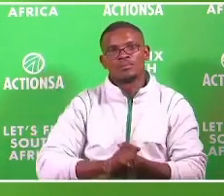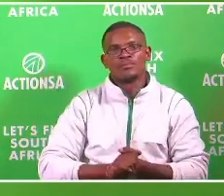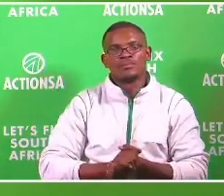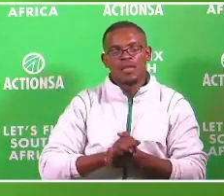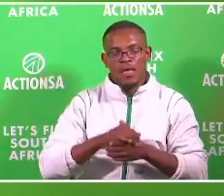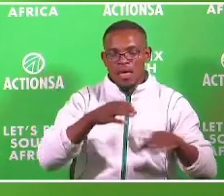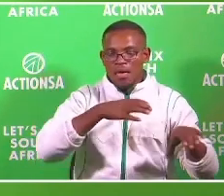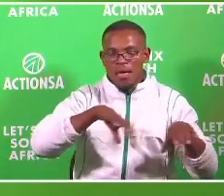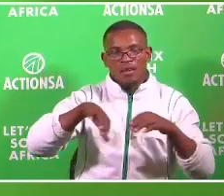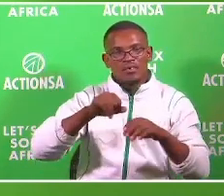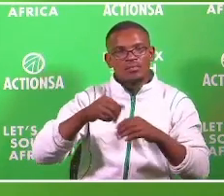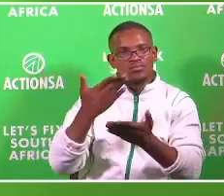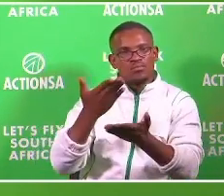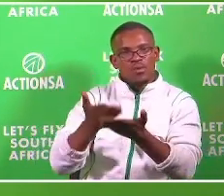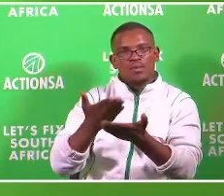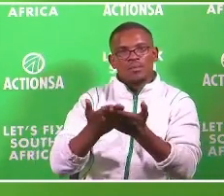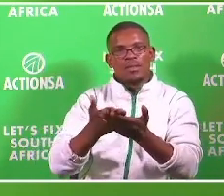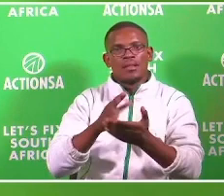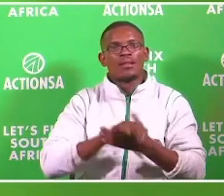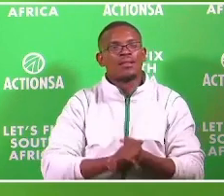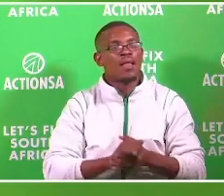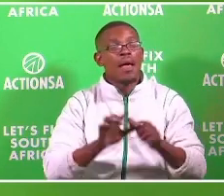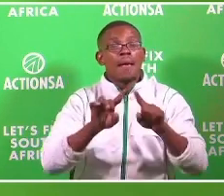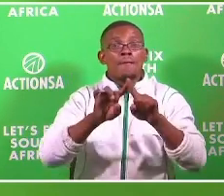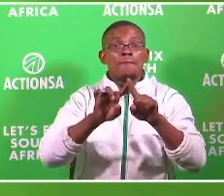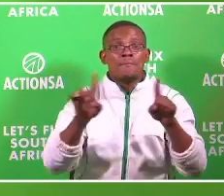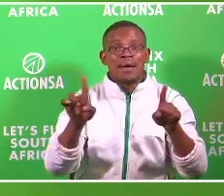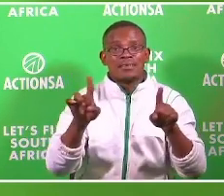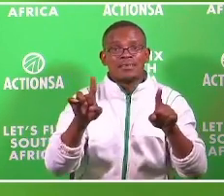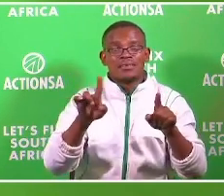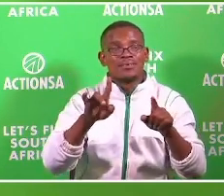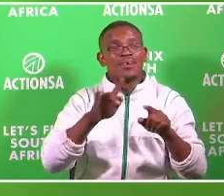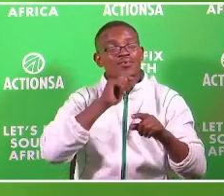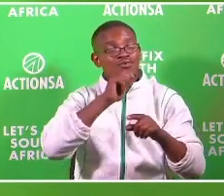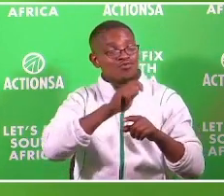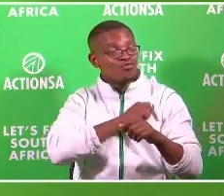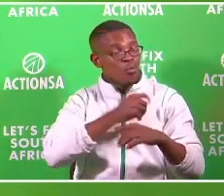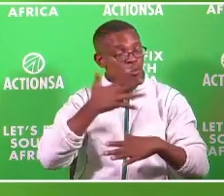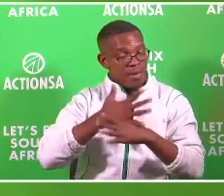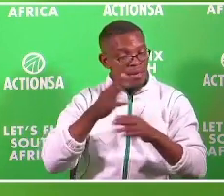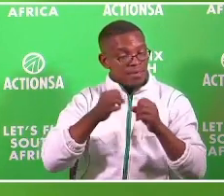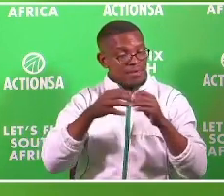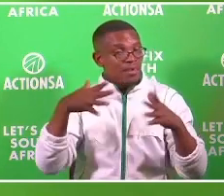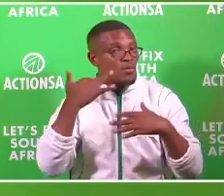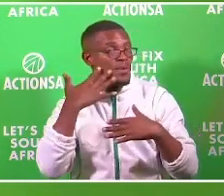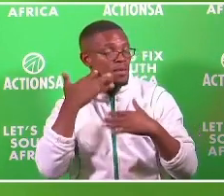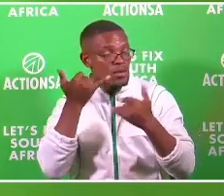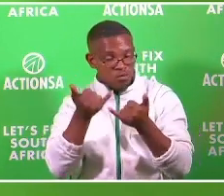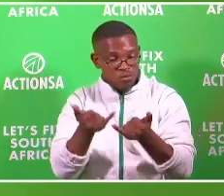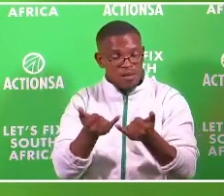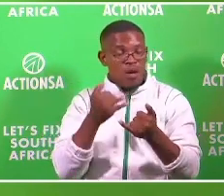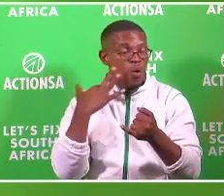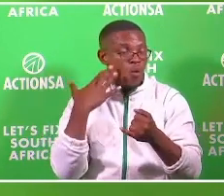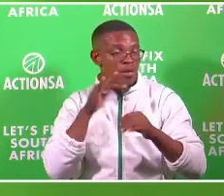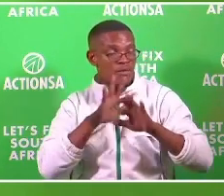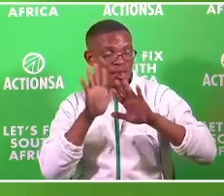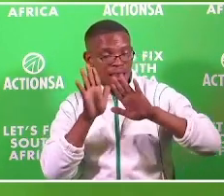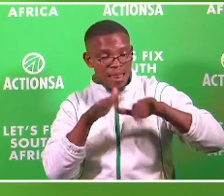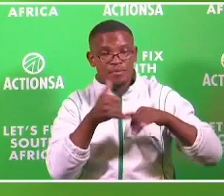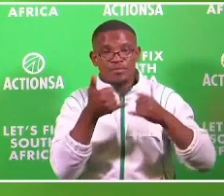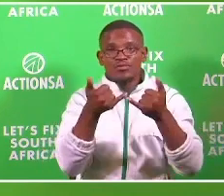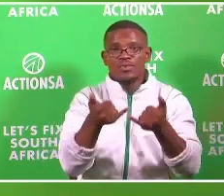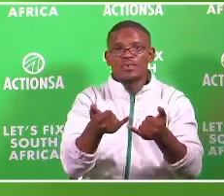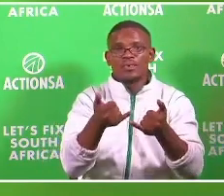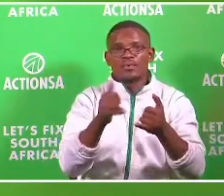Action is possible. But the real work starts today. When we leave here today,